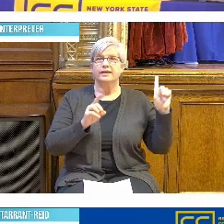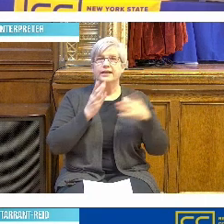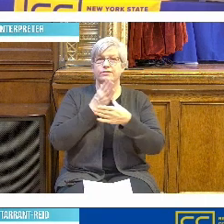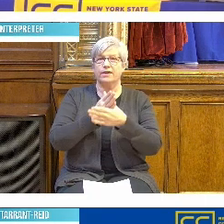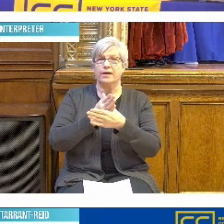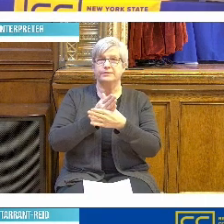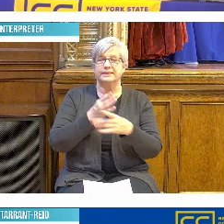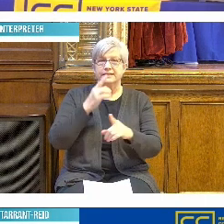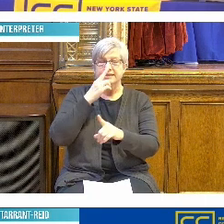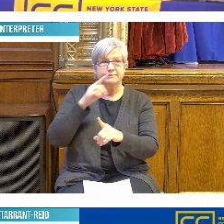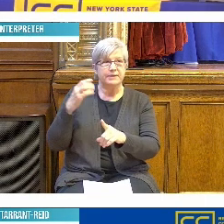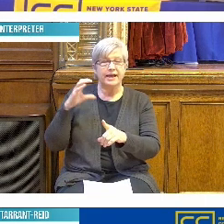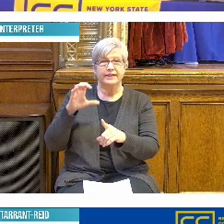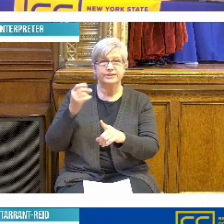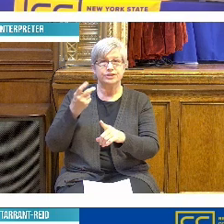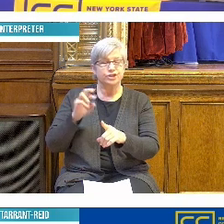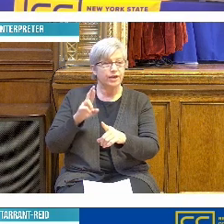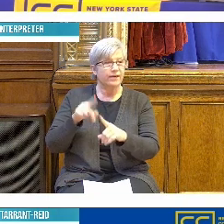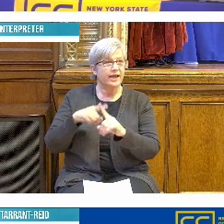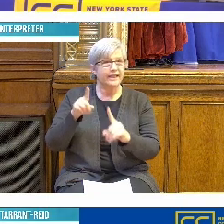Chair. I think Linda